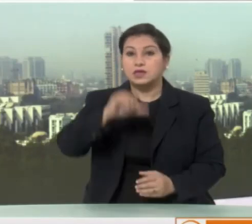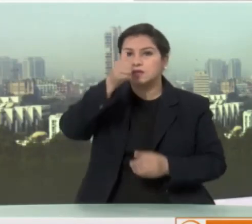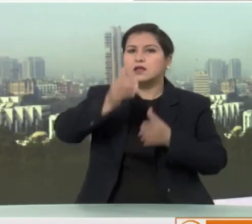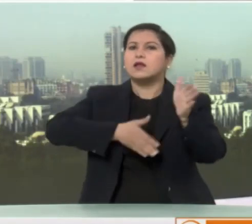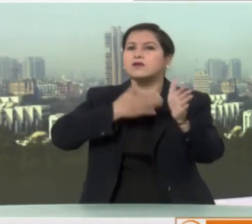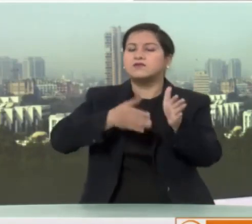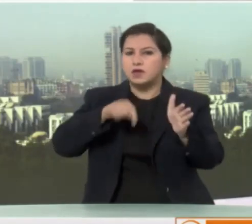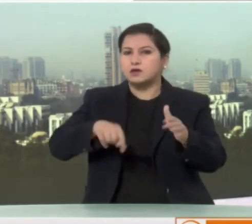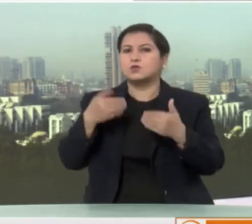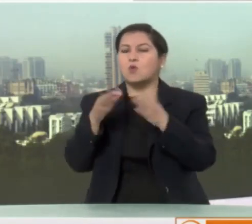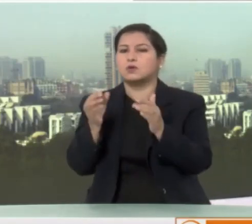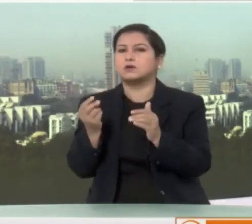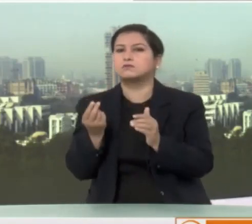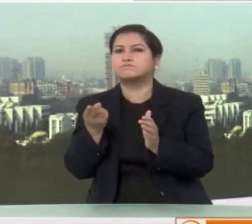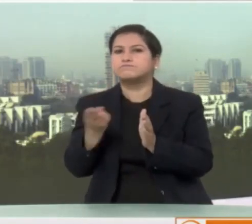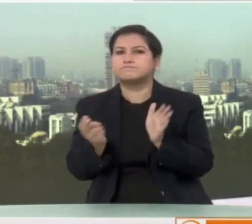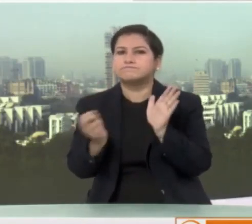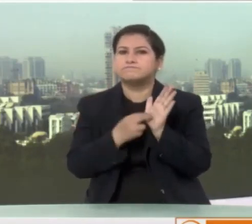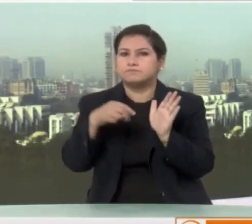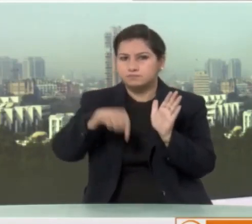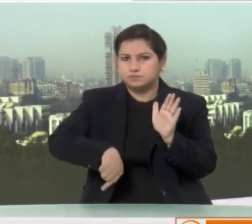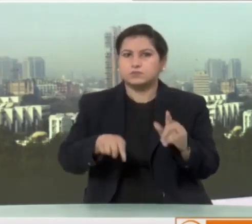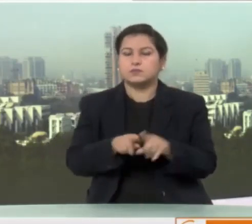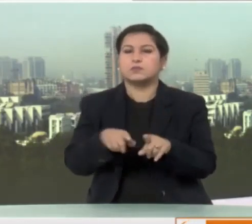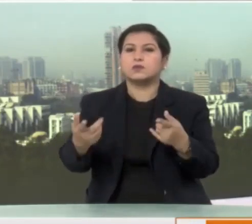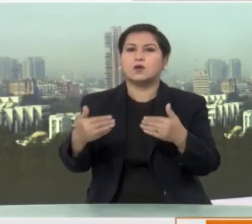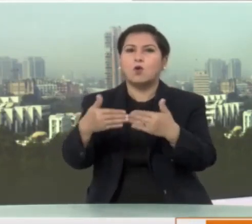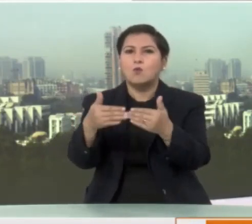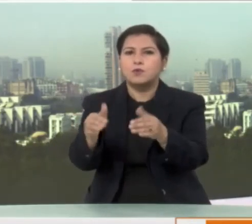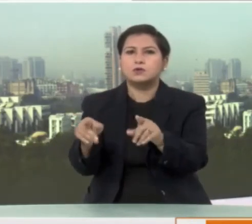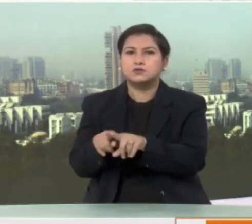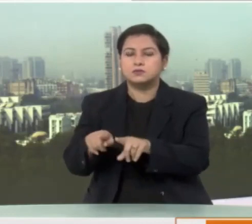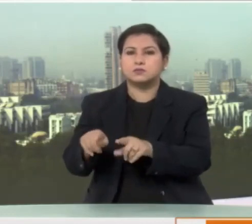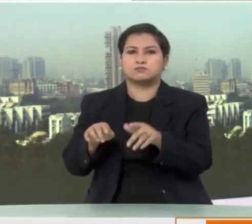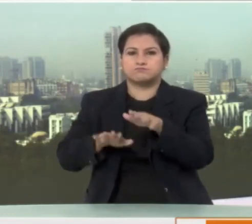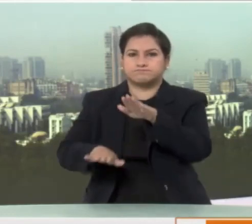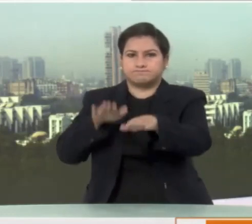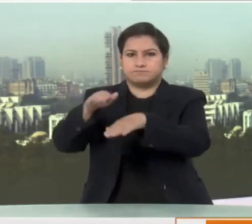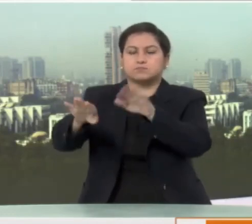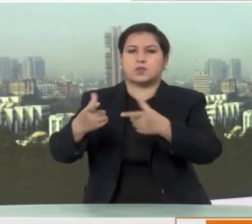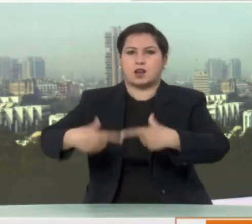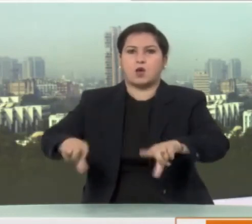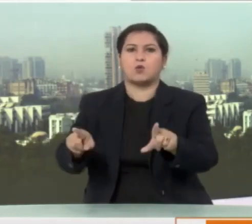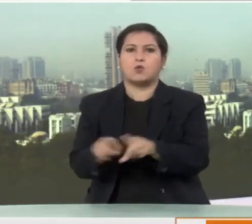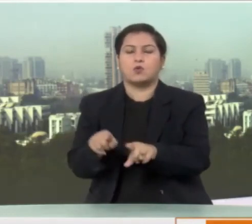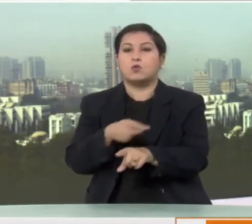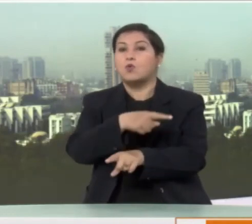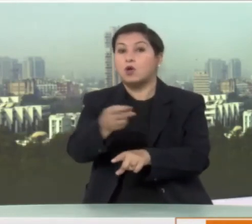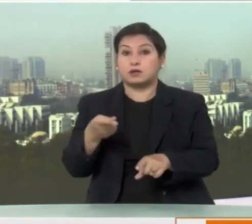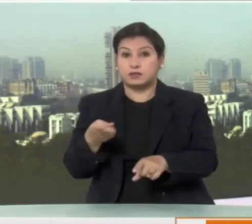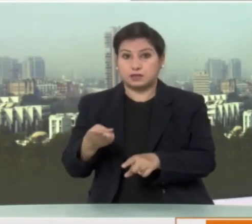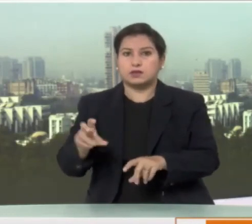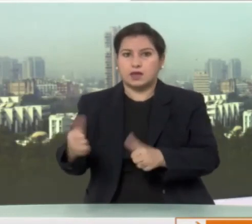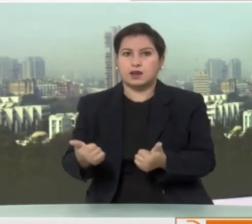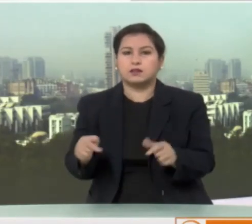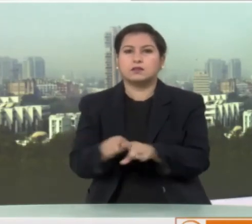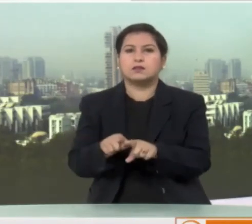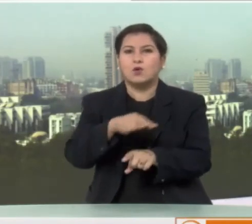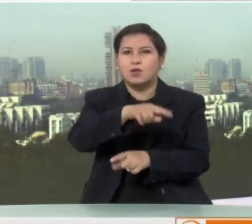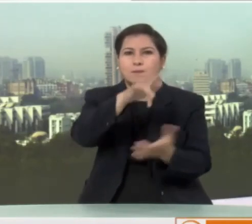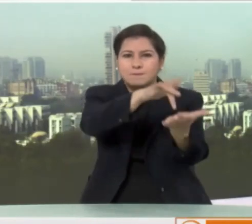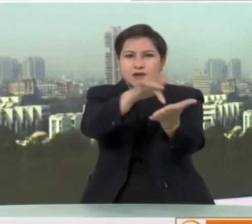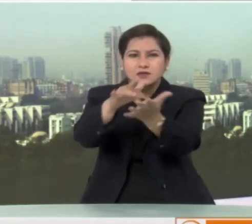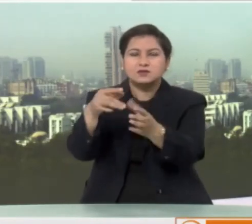Indian Railways to open reservation counters for booking of tickets in a phased manner. Allows booking of reservation tickets to common service